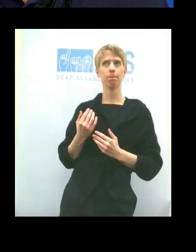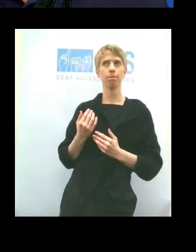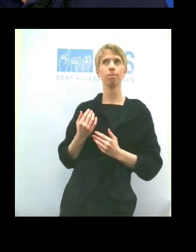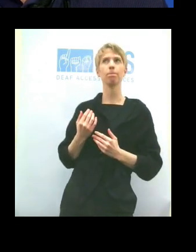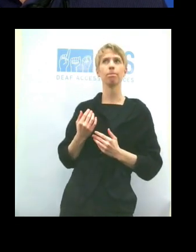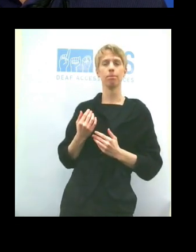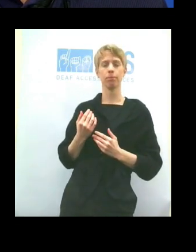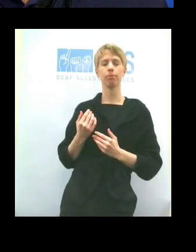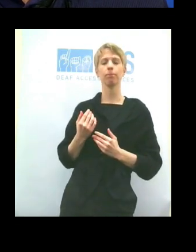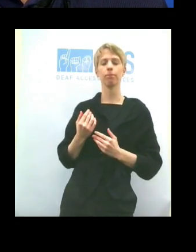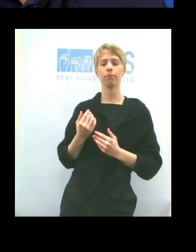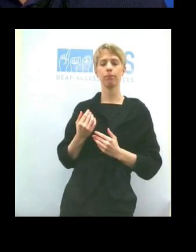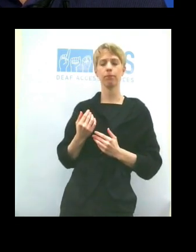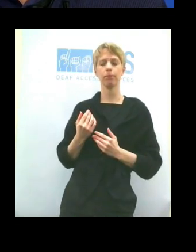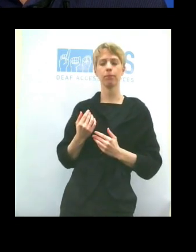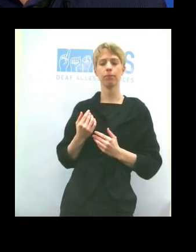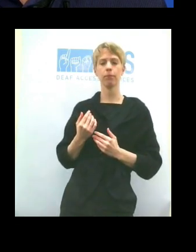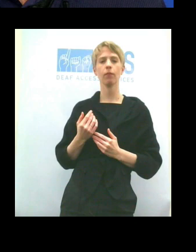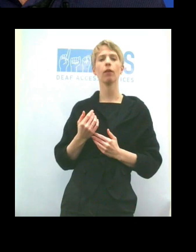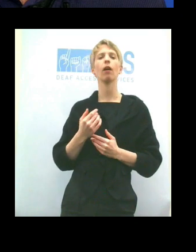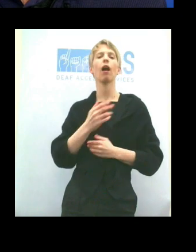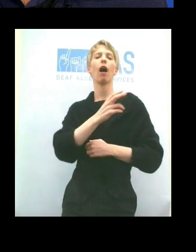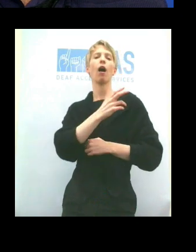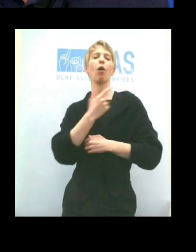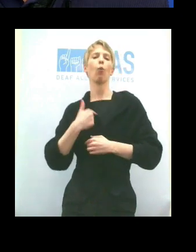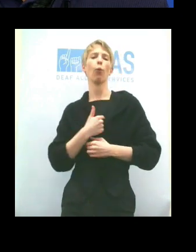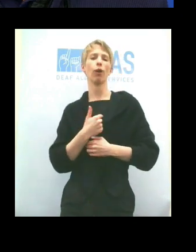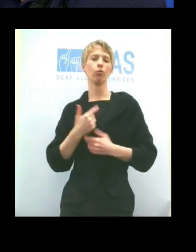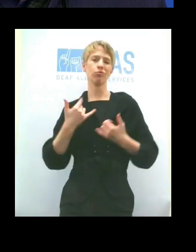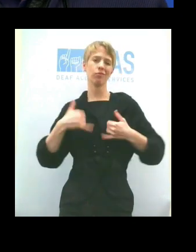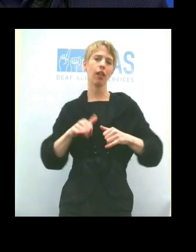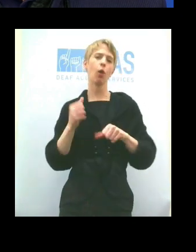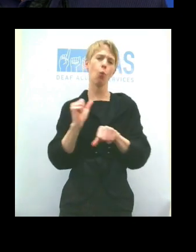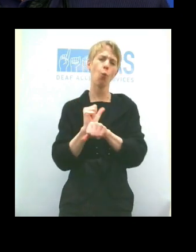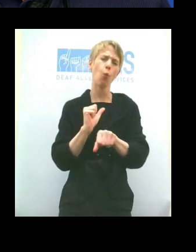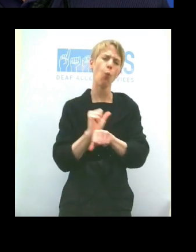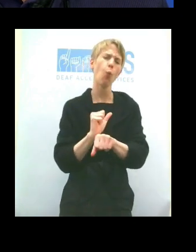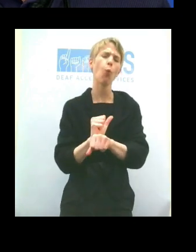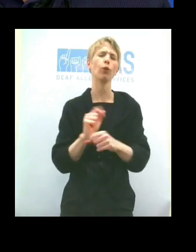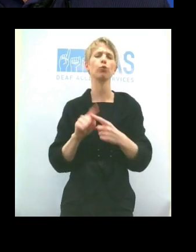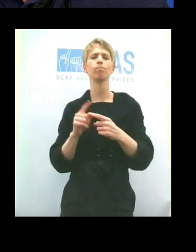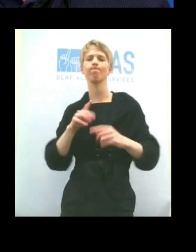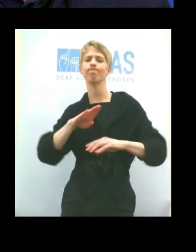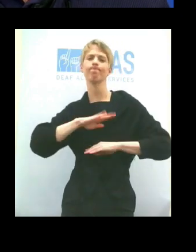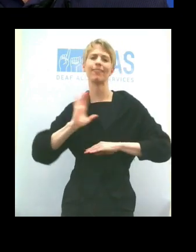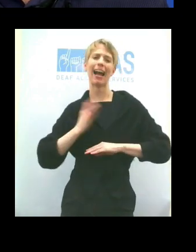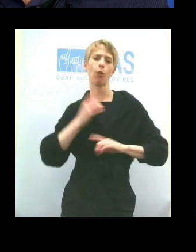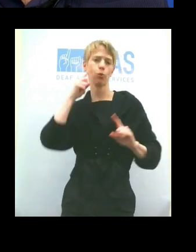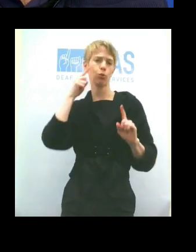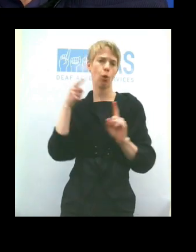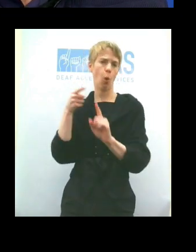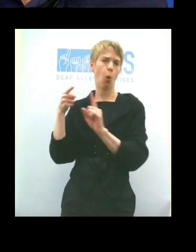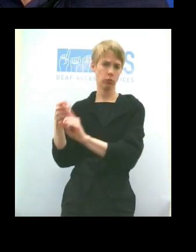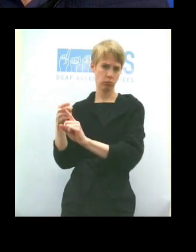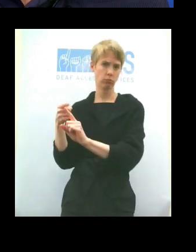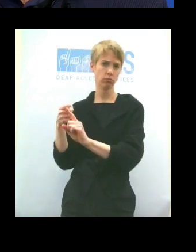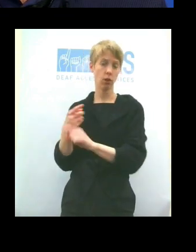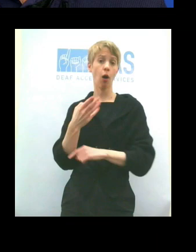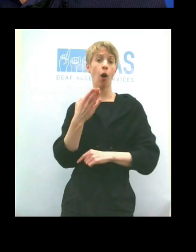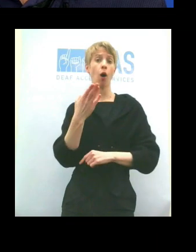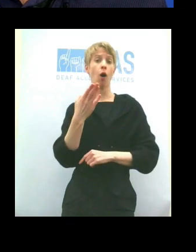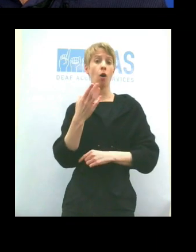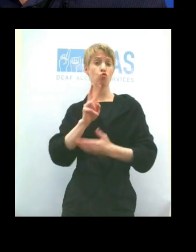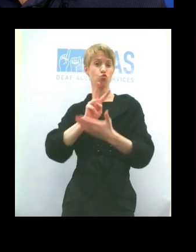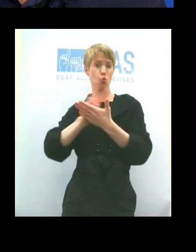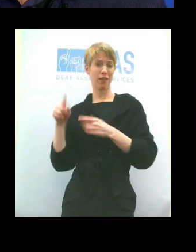with regards to the first criteria regarding hospitalizations. We actually have seen a decline in overall hospitalizations in the 14-day period